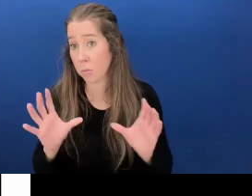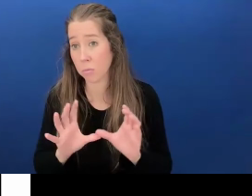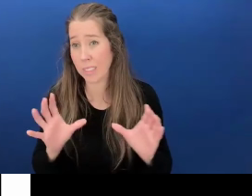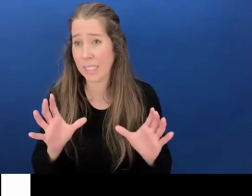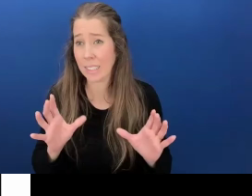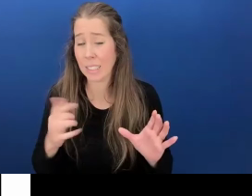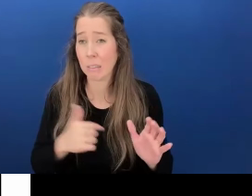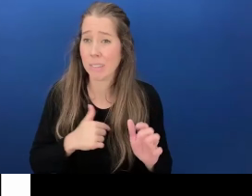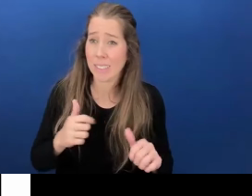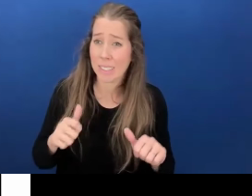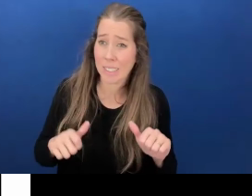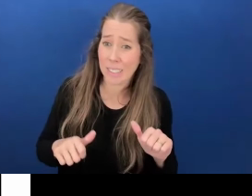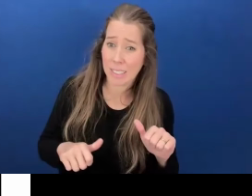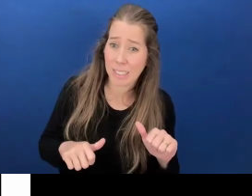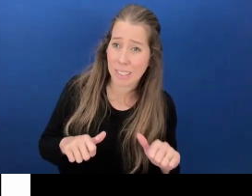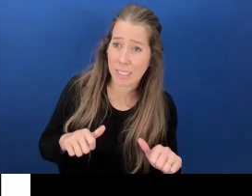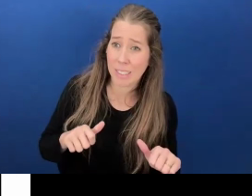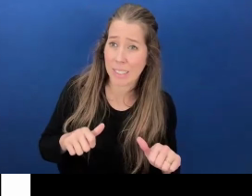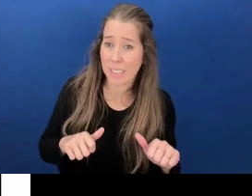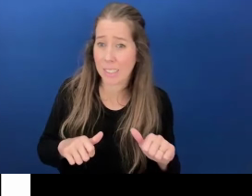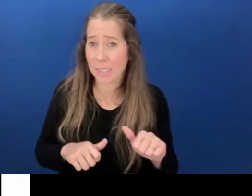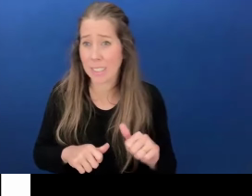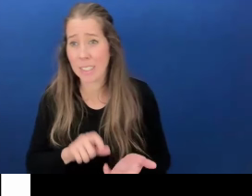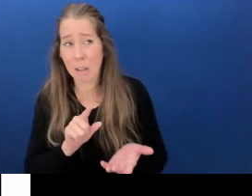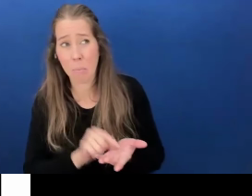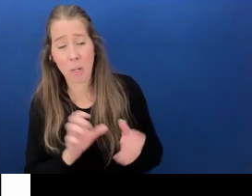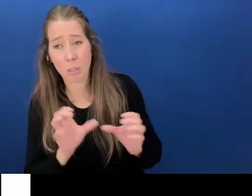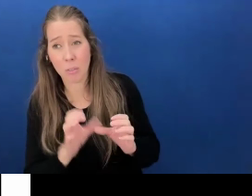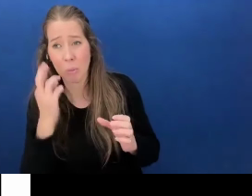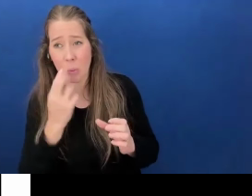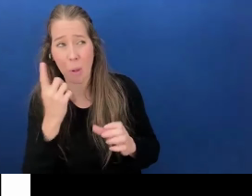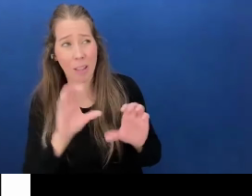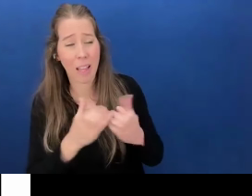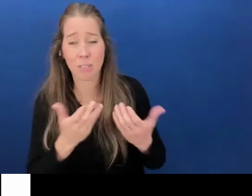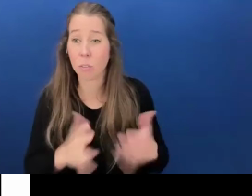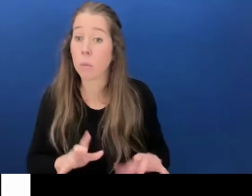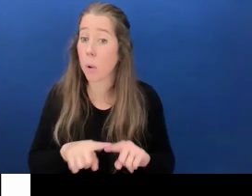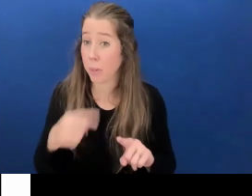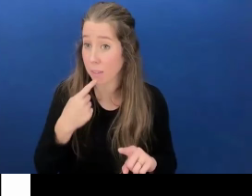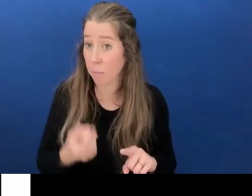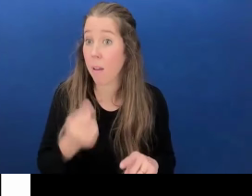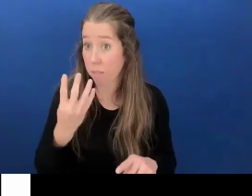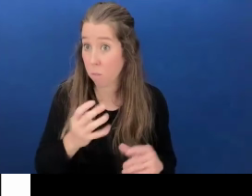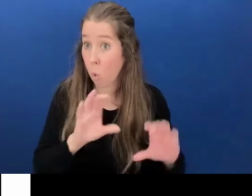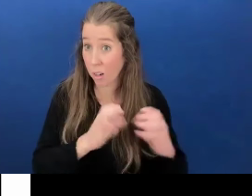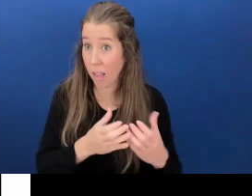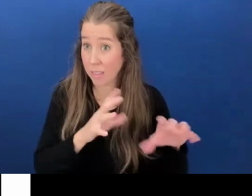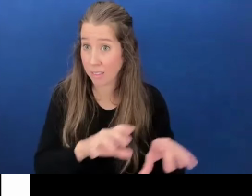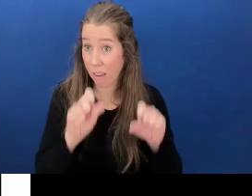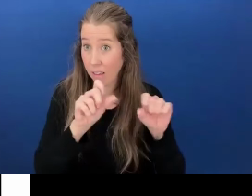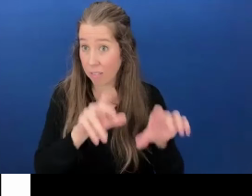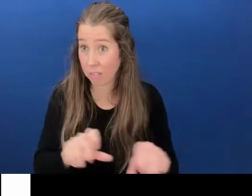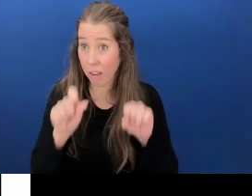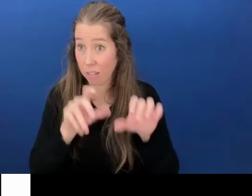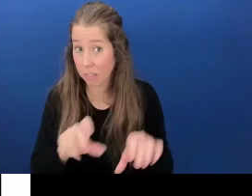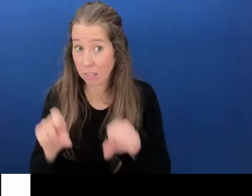hesitant to like, all right, I'm gonna put you out because you finished 1 class. So we tell them, well, if you take these 4, you can earn this certificate, and it